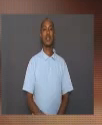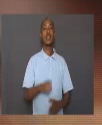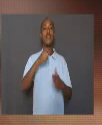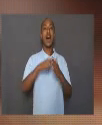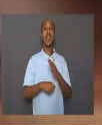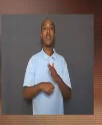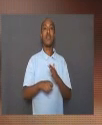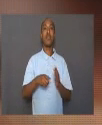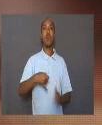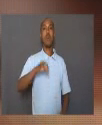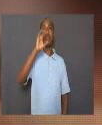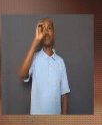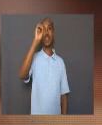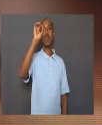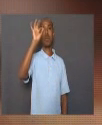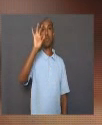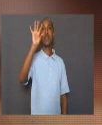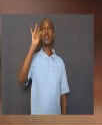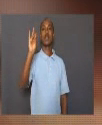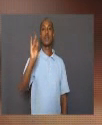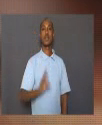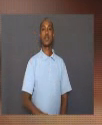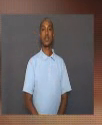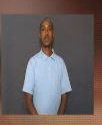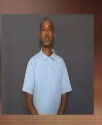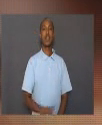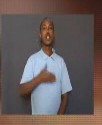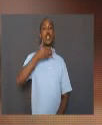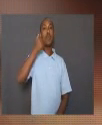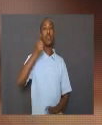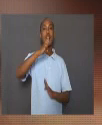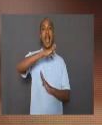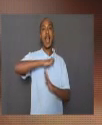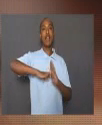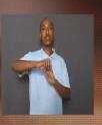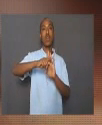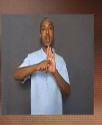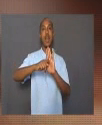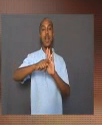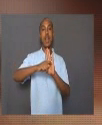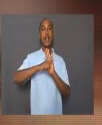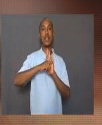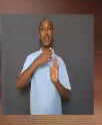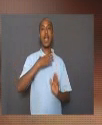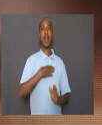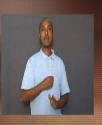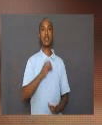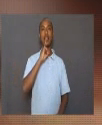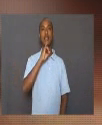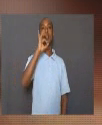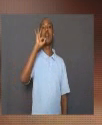of 0.7. The most electronegative element is